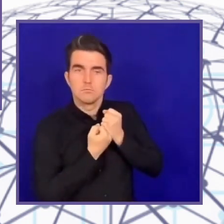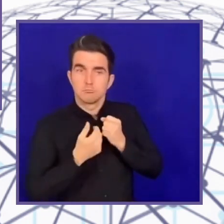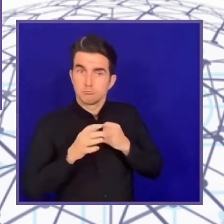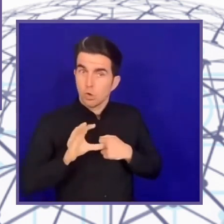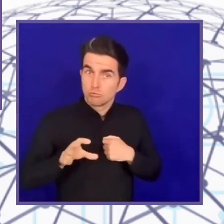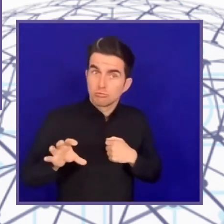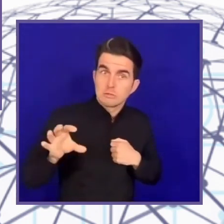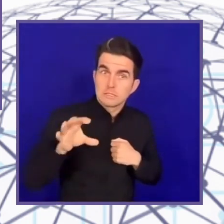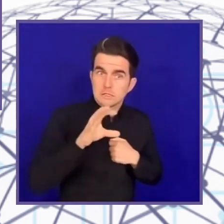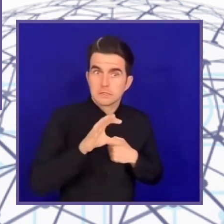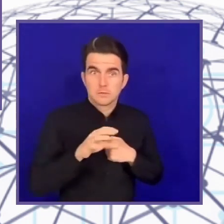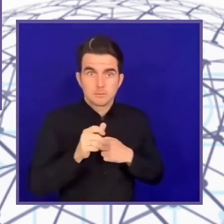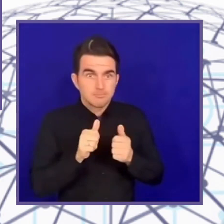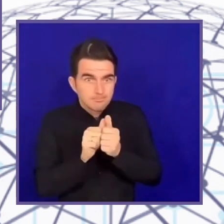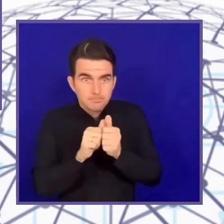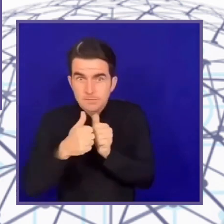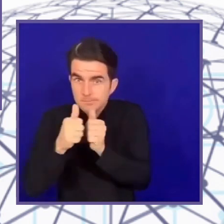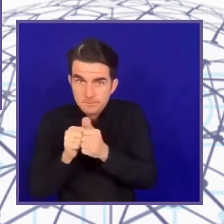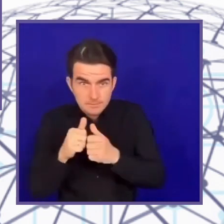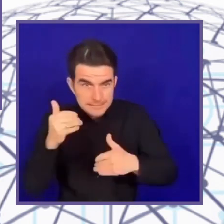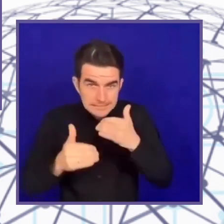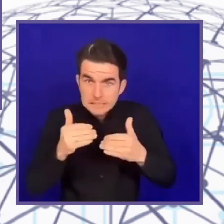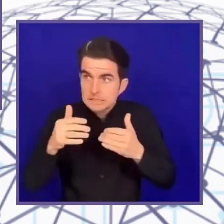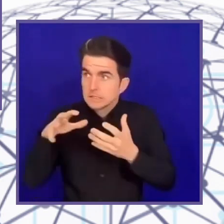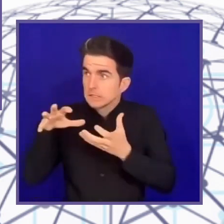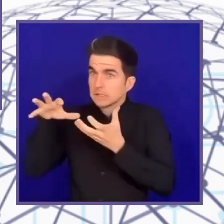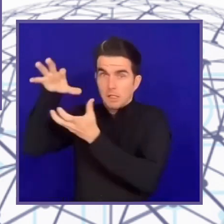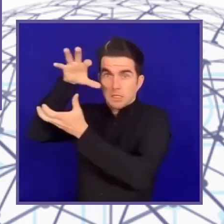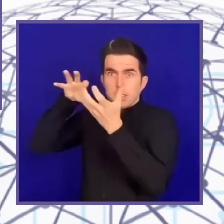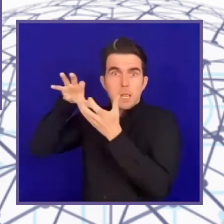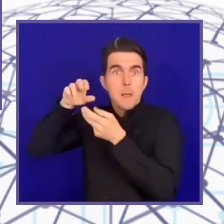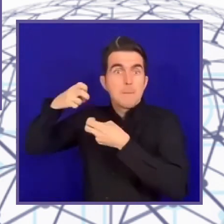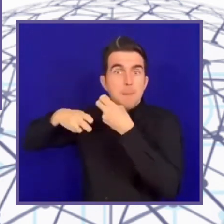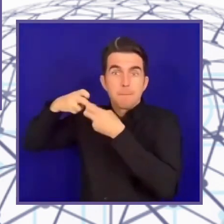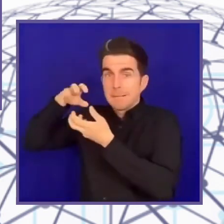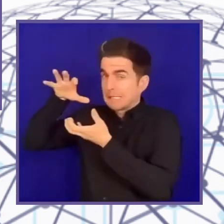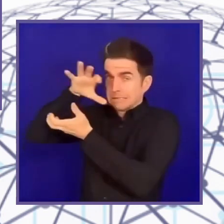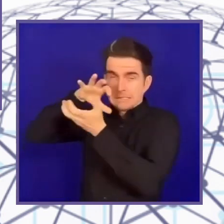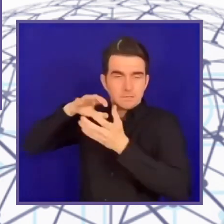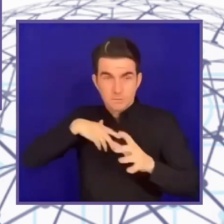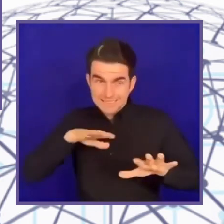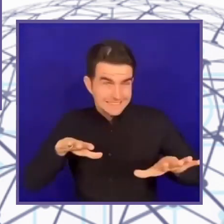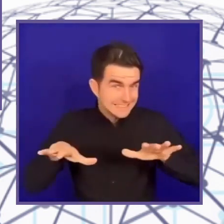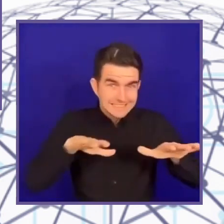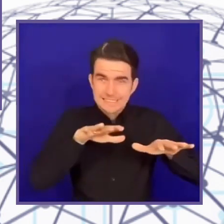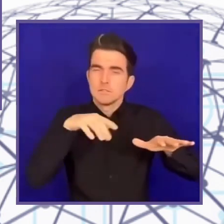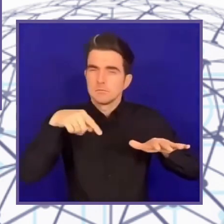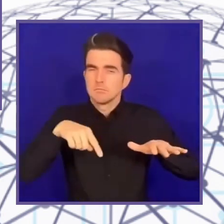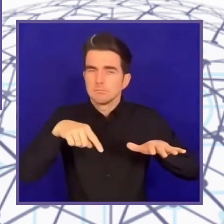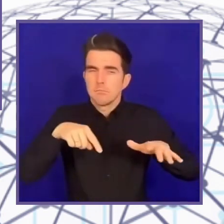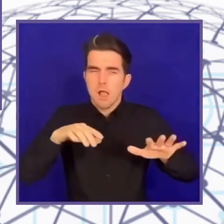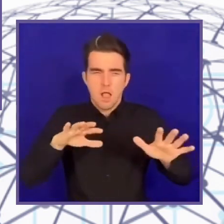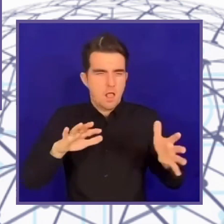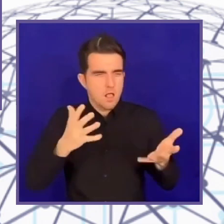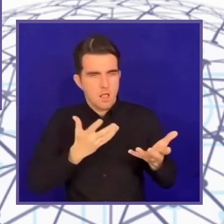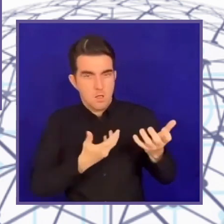this support can be provided in order to help our persons acquiring various forms